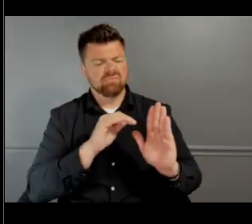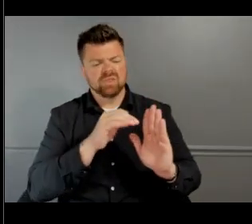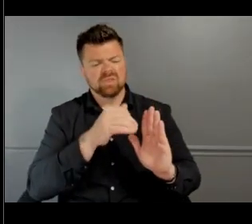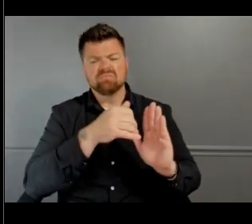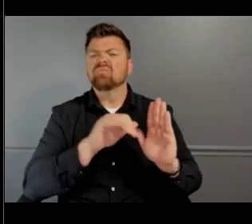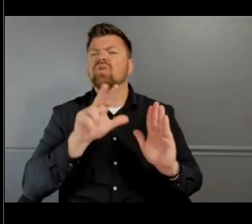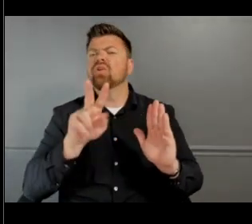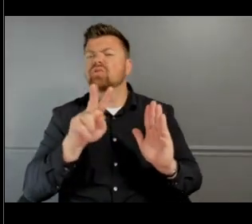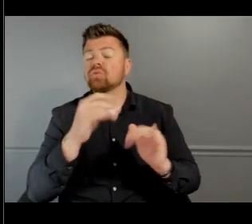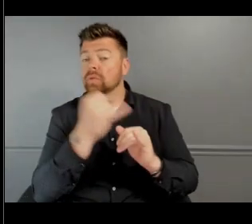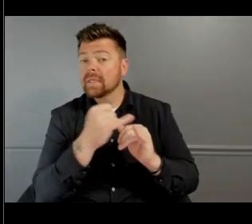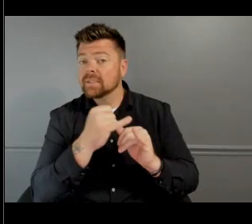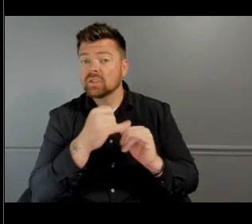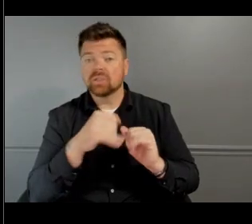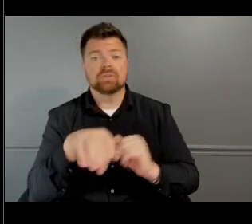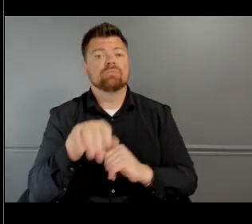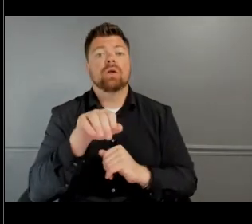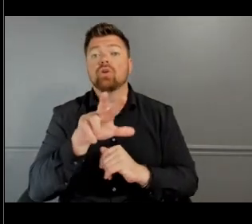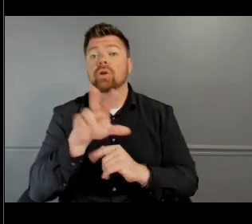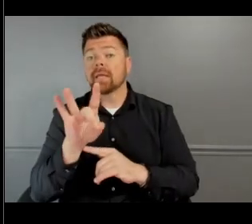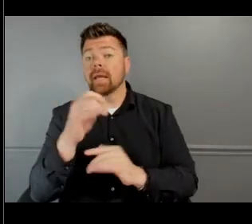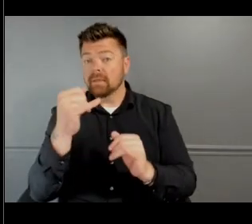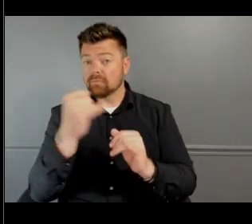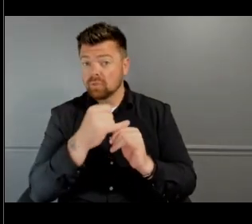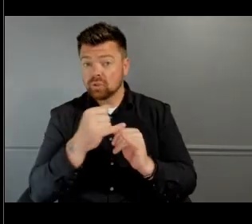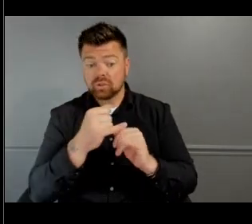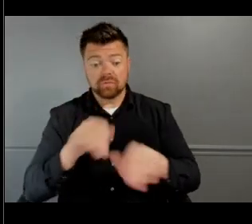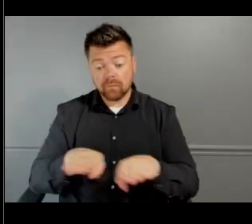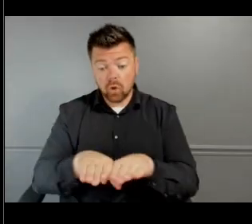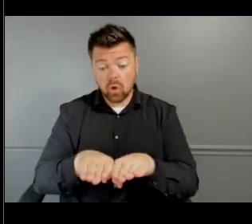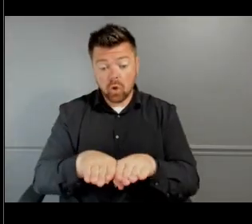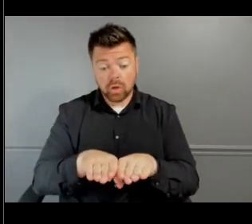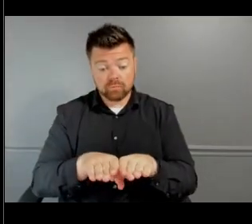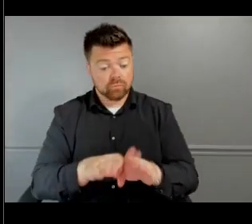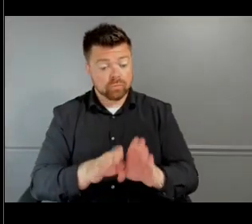32 inches and 38 inches above the floor.